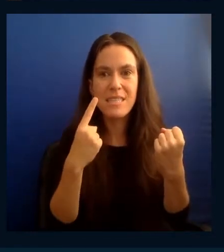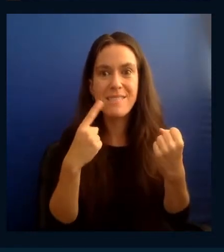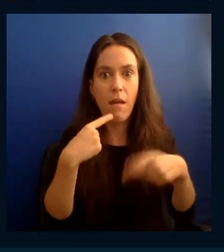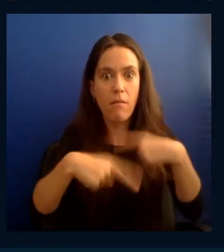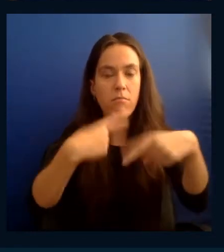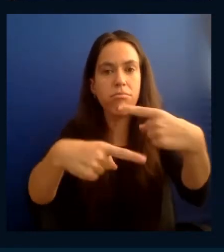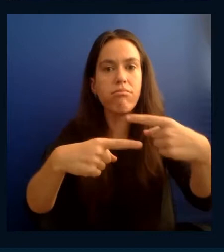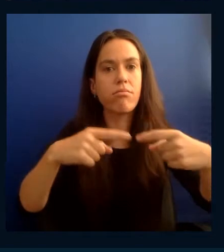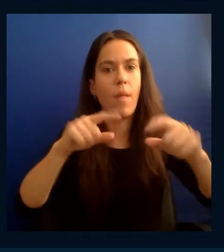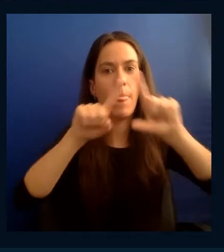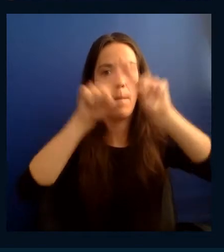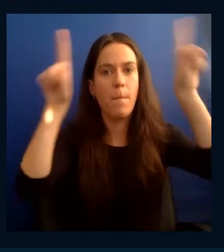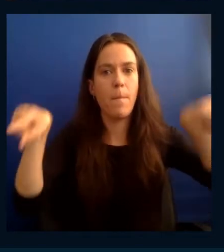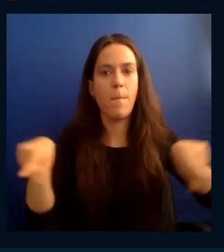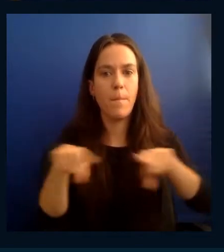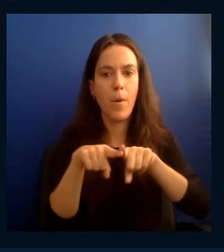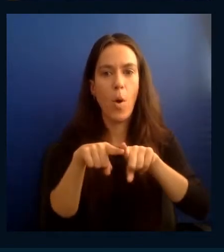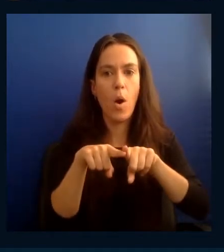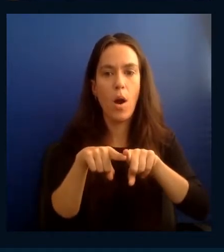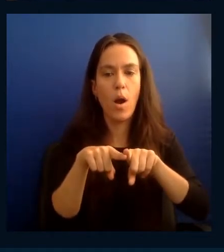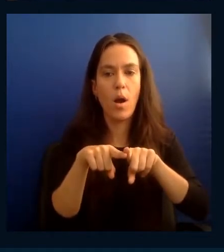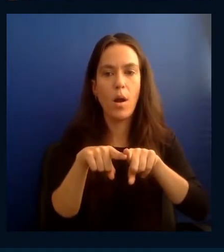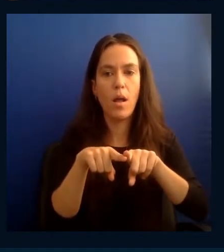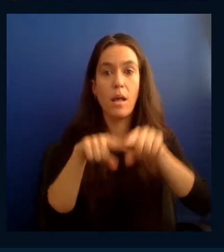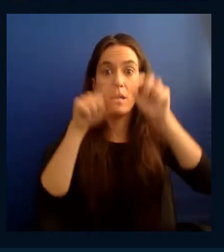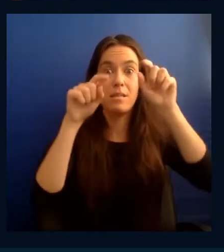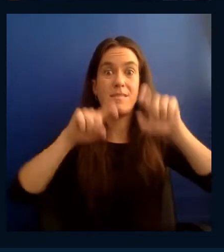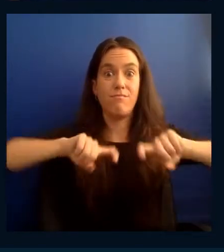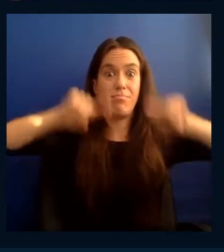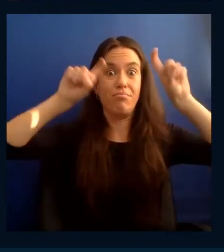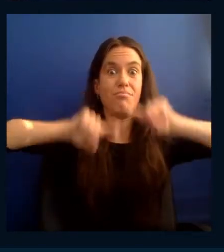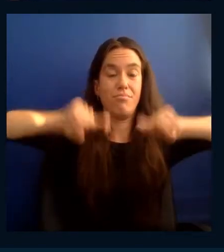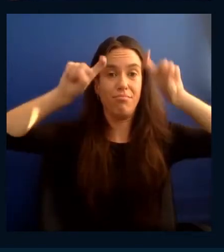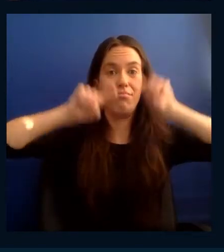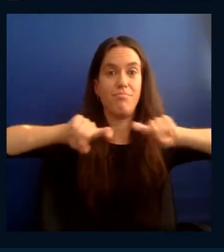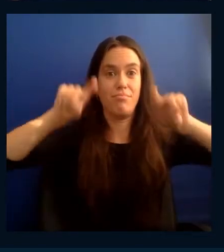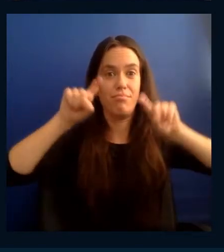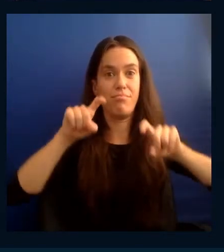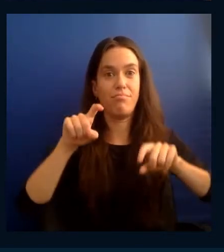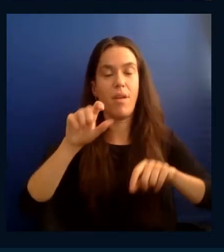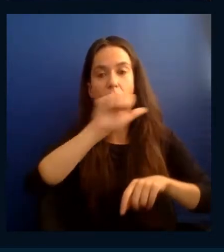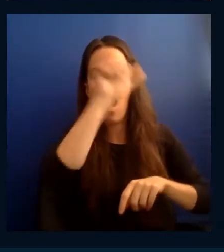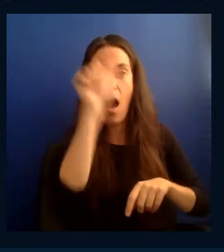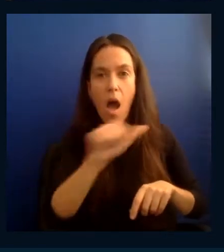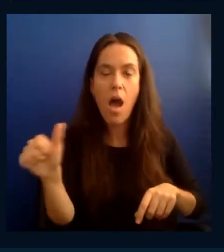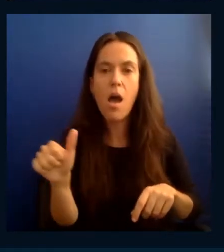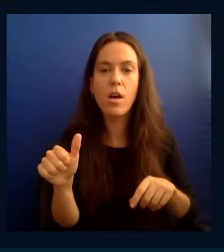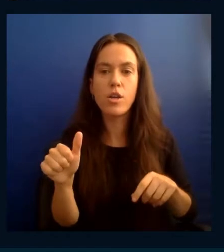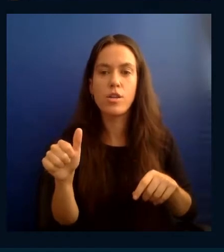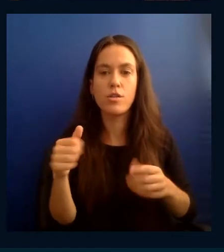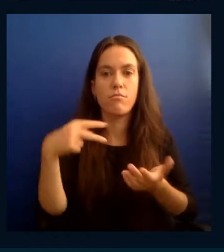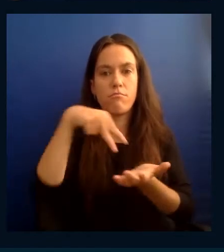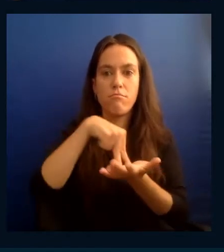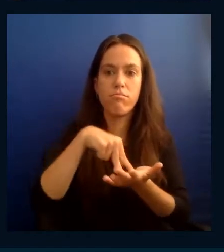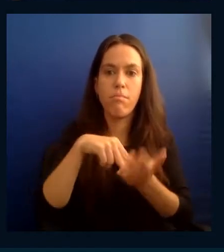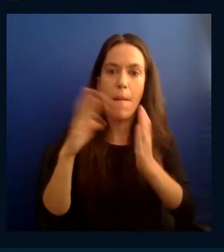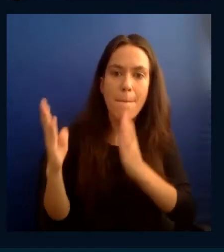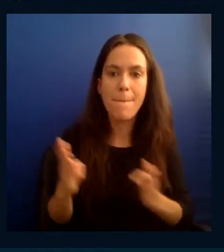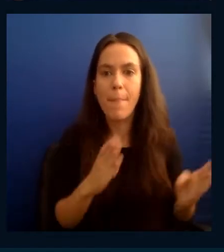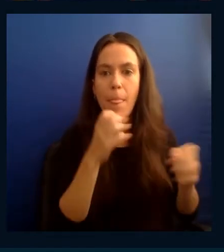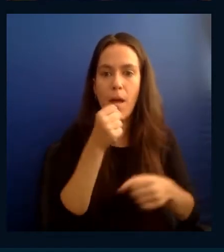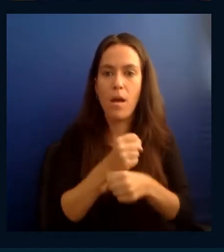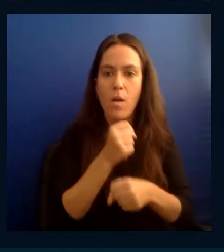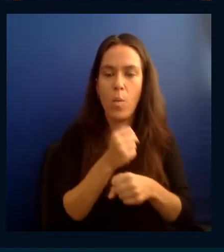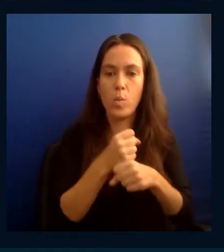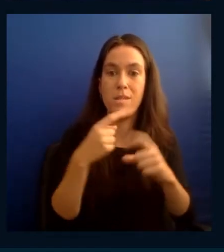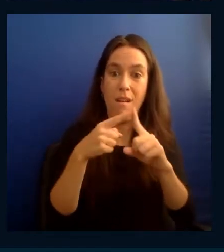appear as well. You can put in swim lanes. It's Scrum and Agile ready to help you run with your sprints, kind of your stand-ups, plan your work, and have full end-to-end lifecycle